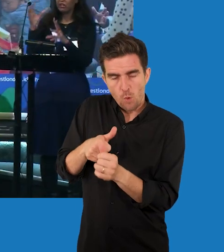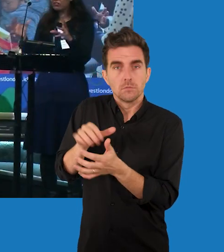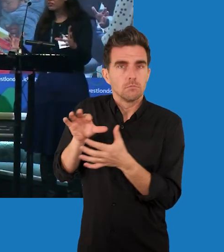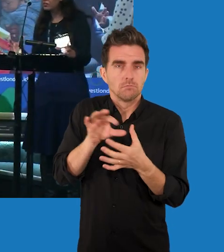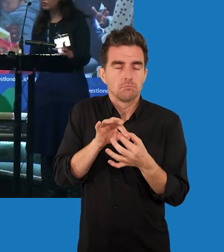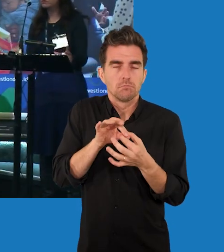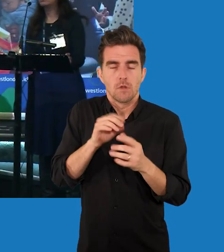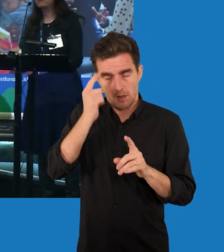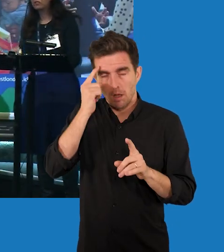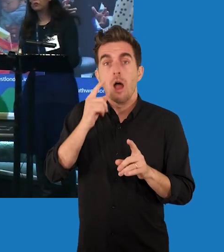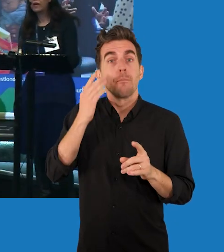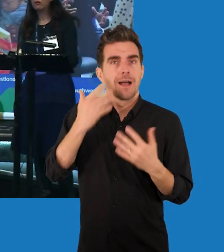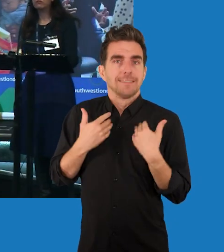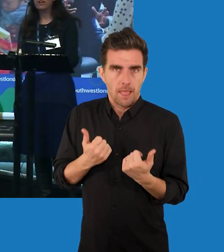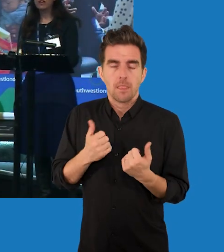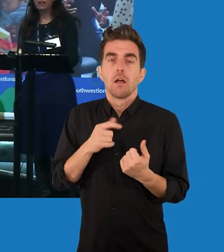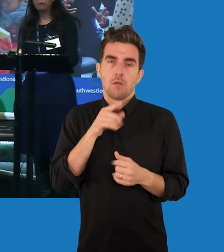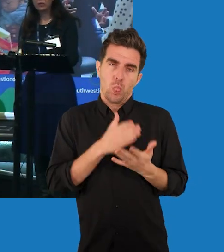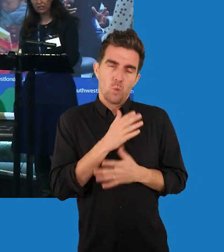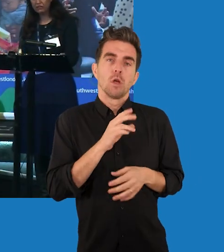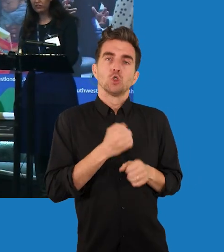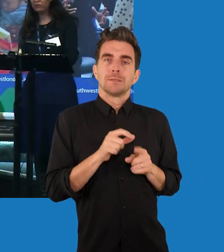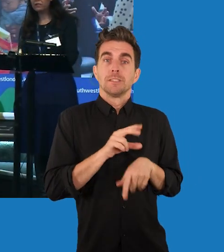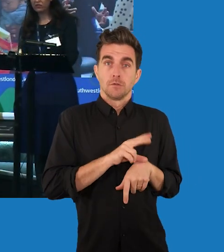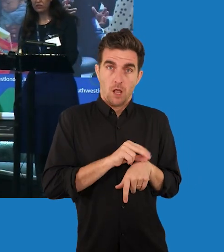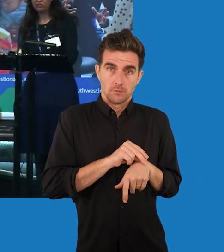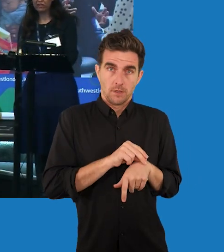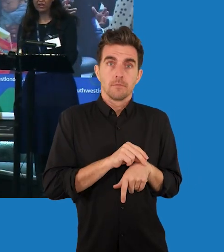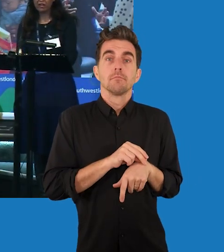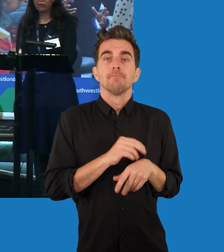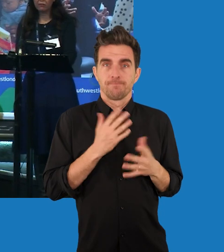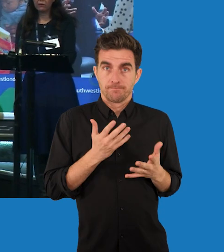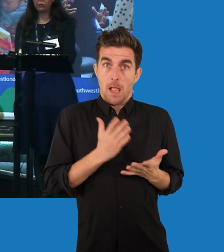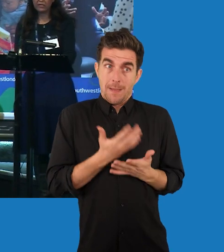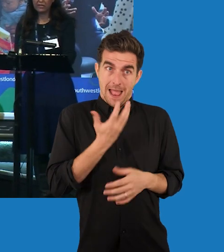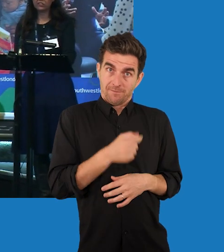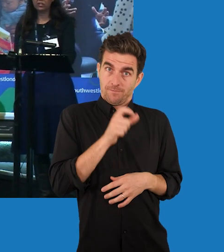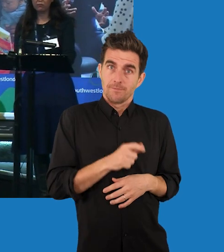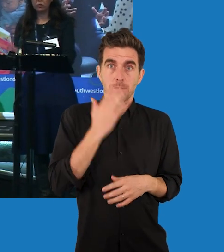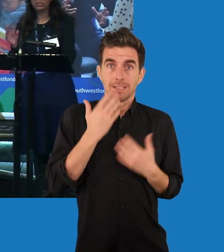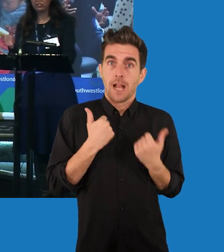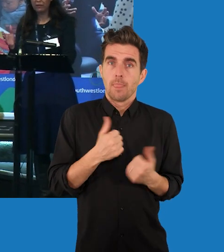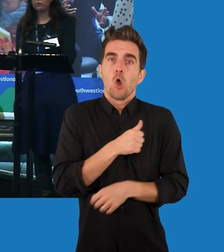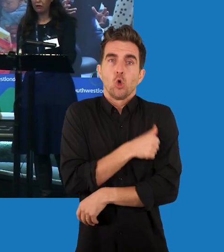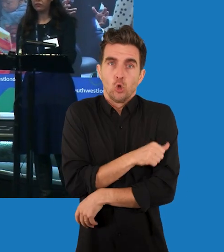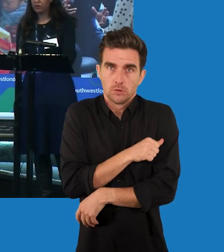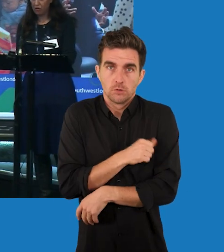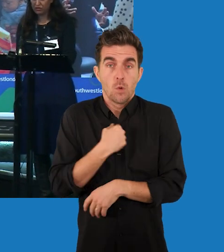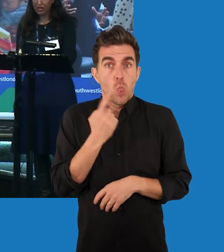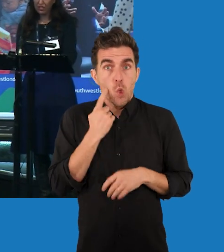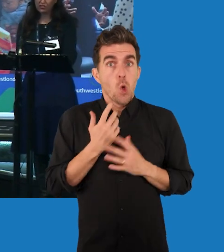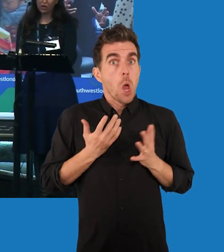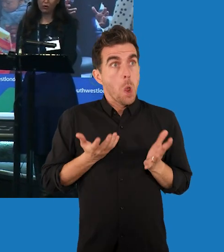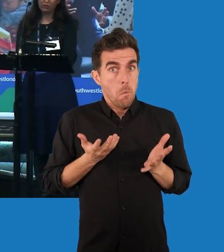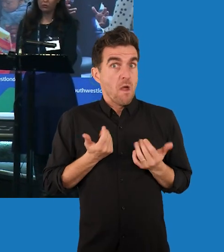With regards to the support with mental health, within the GP surgery, there was actually a mental health